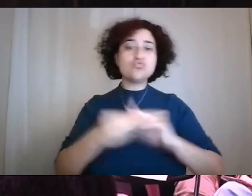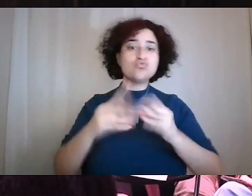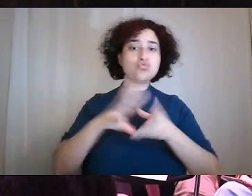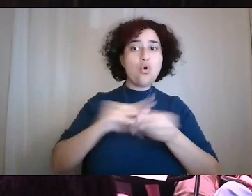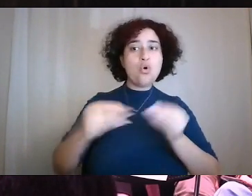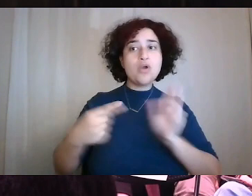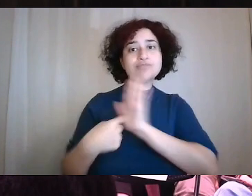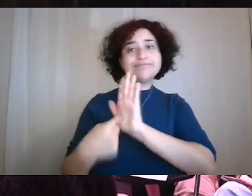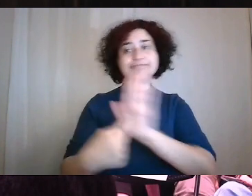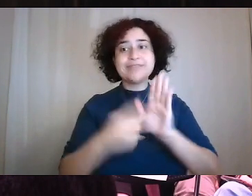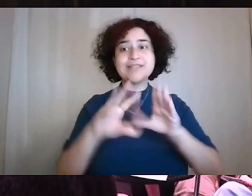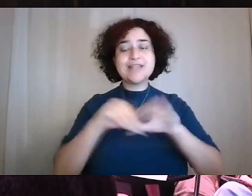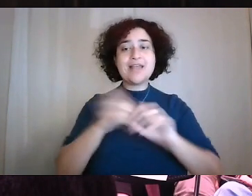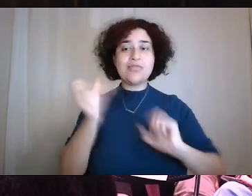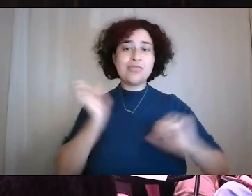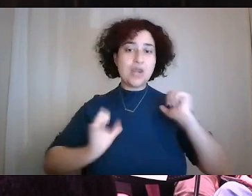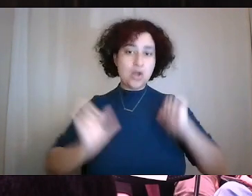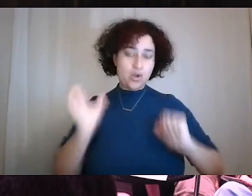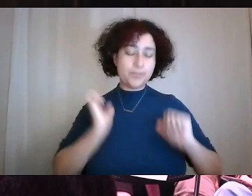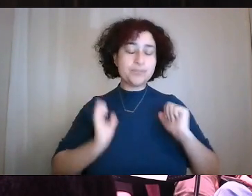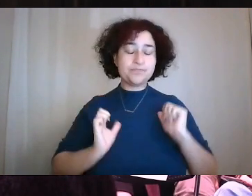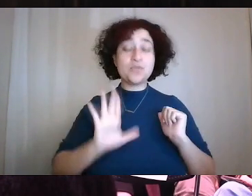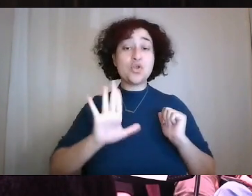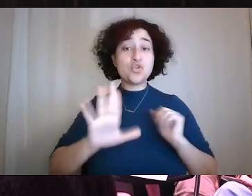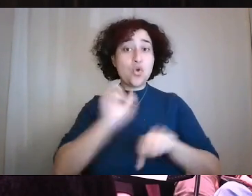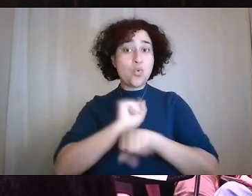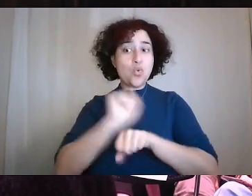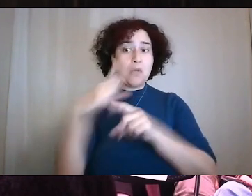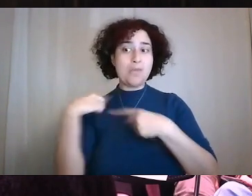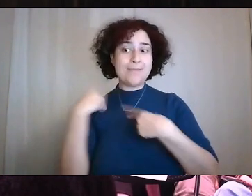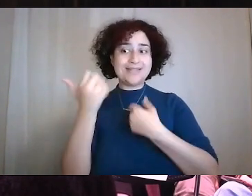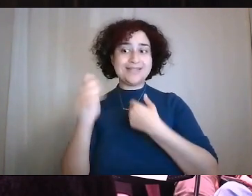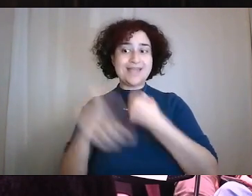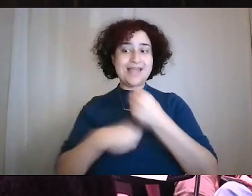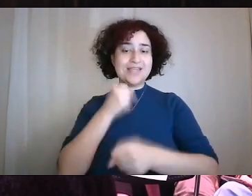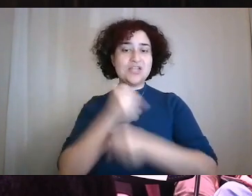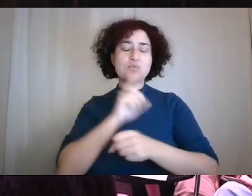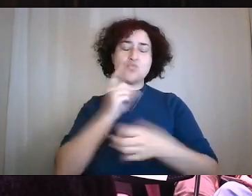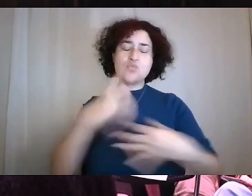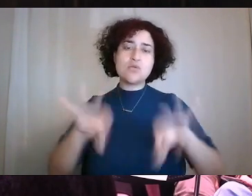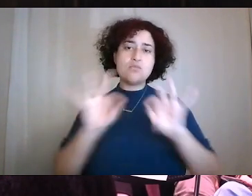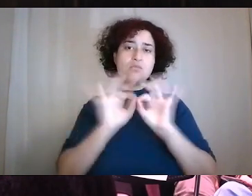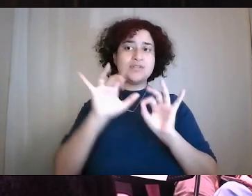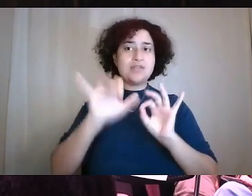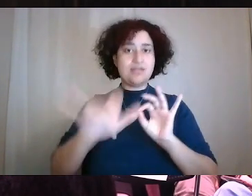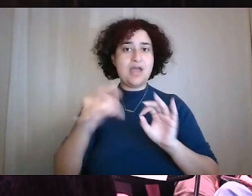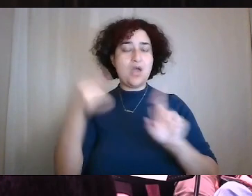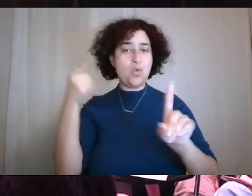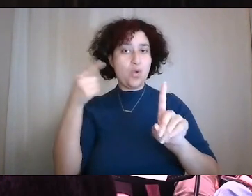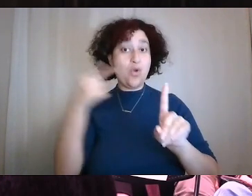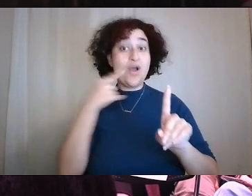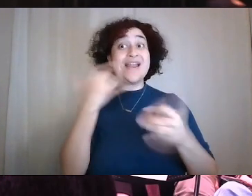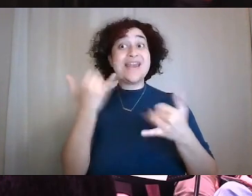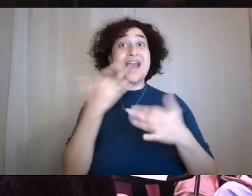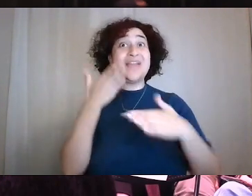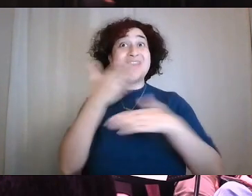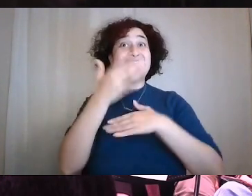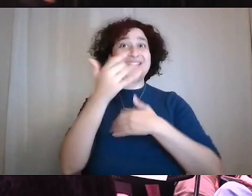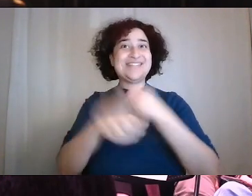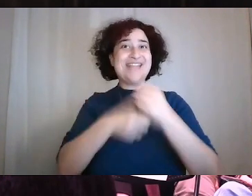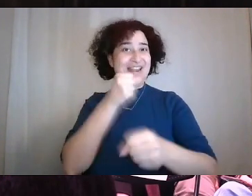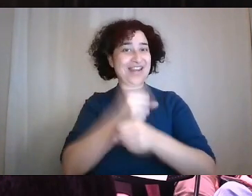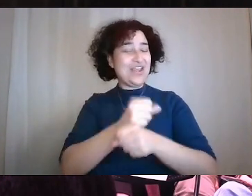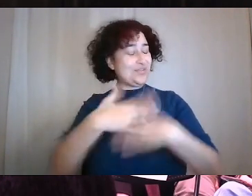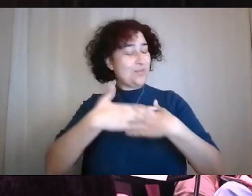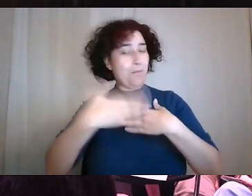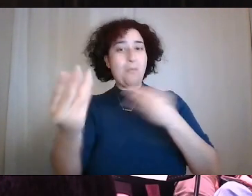performance. Your work over the last 10 years has been critical to this endeavor. Your work for the next 10 years and far beyond is even more important. So